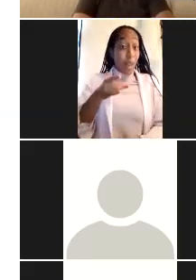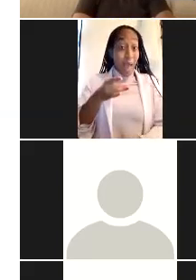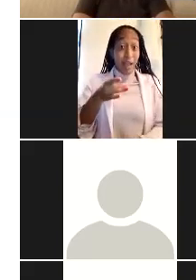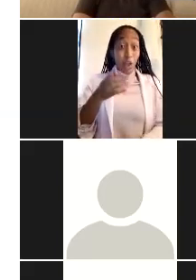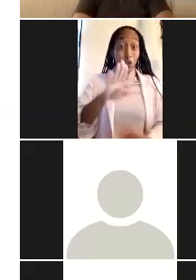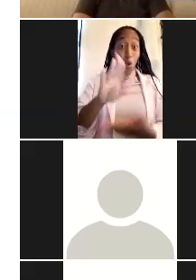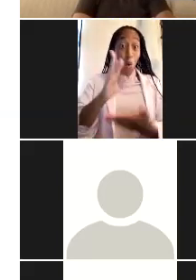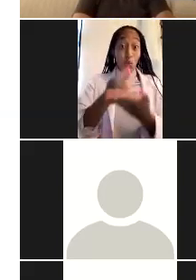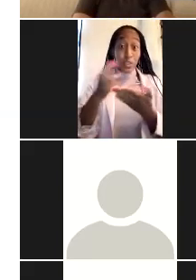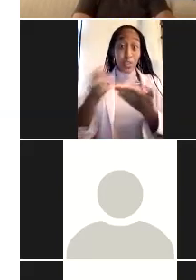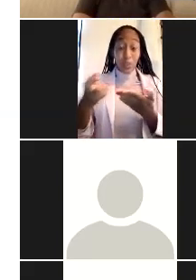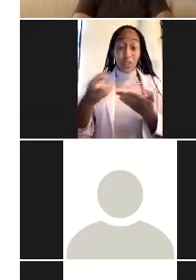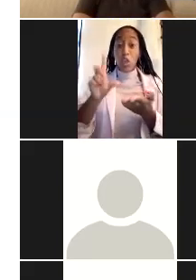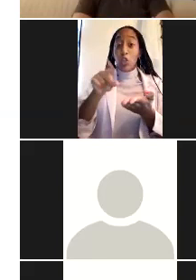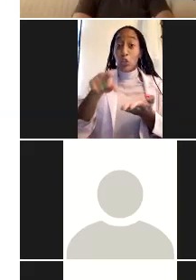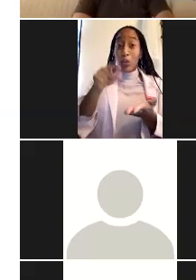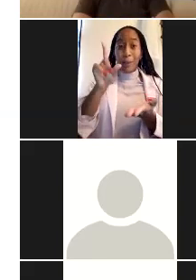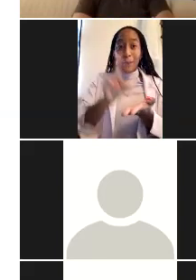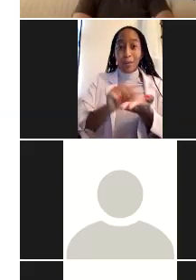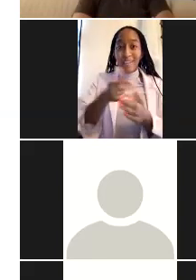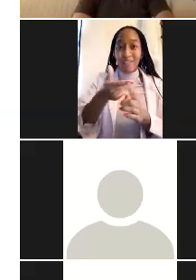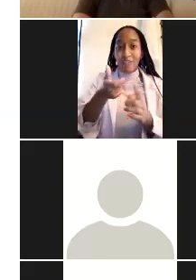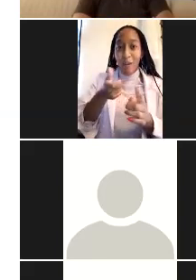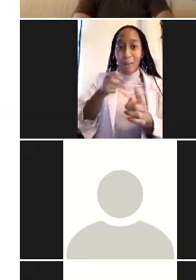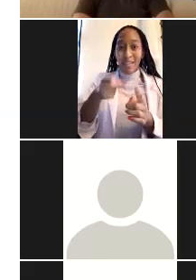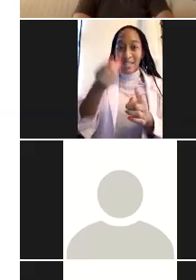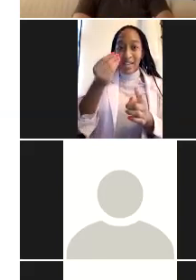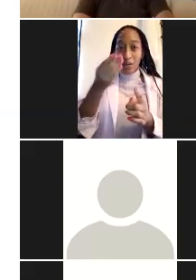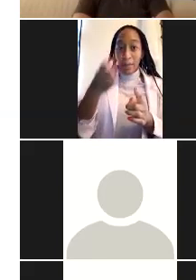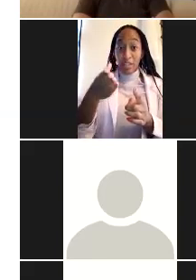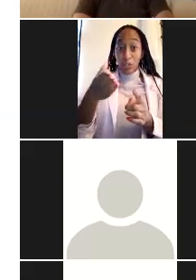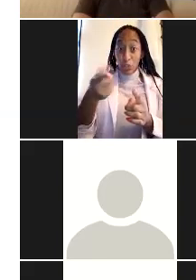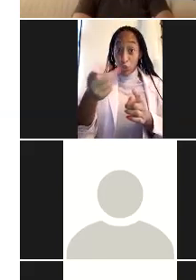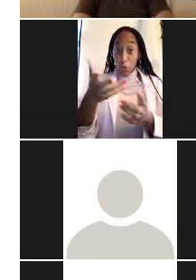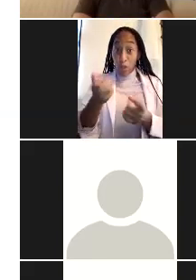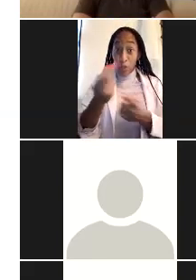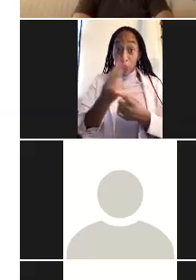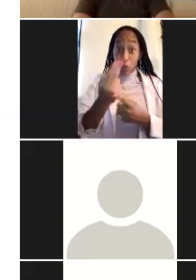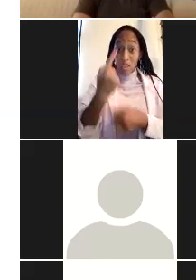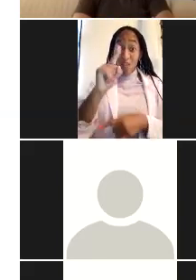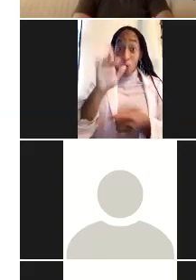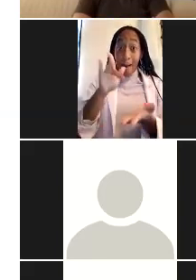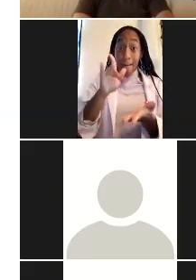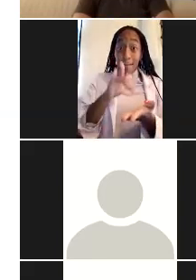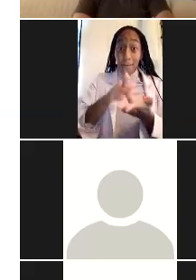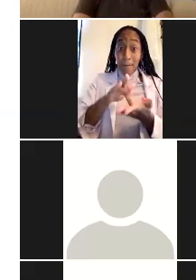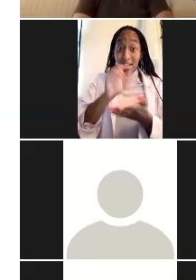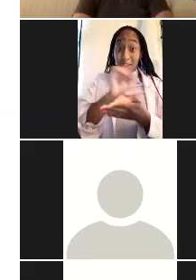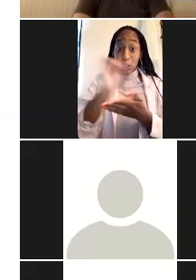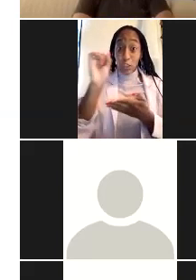it that you want to have handy during the midterm exam, because you can have printed